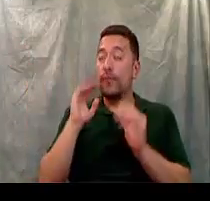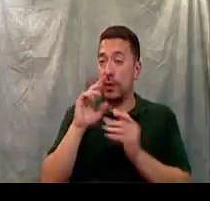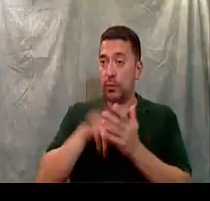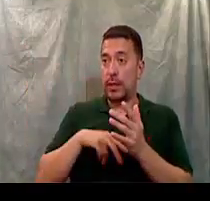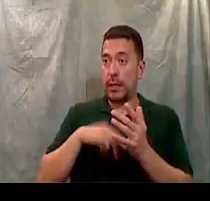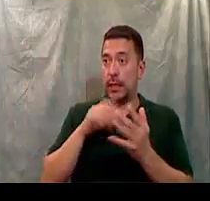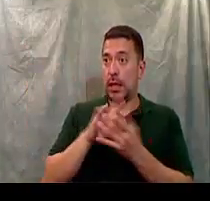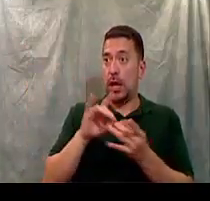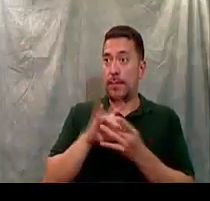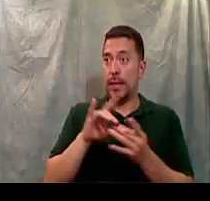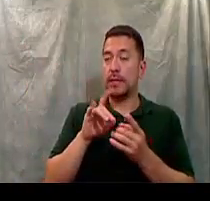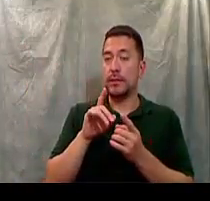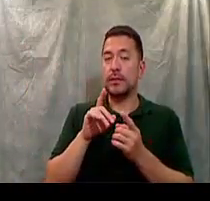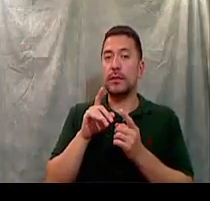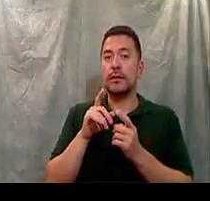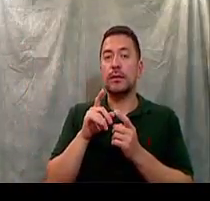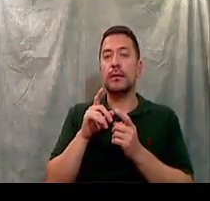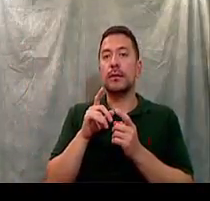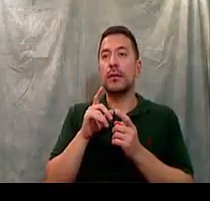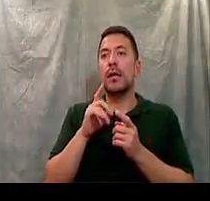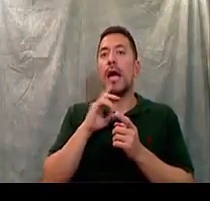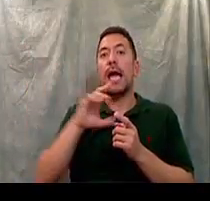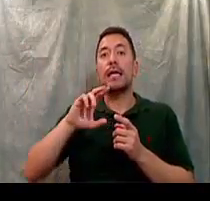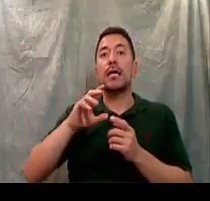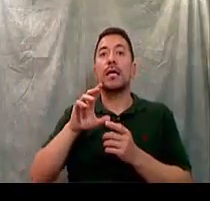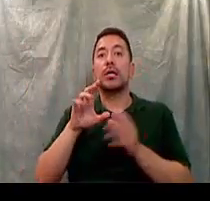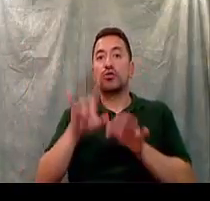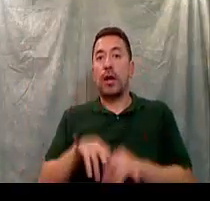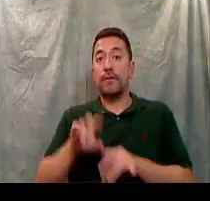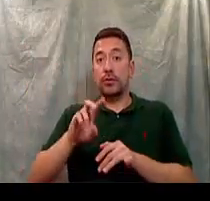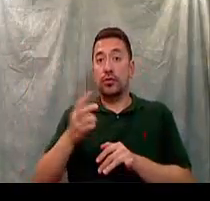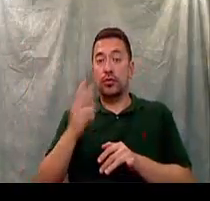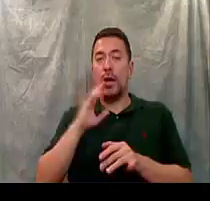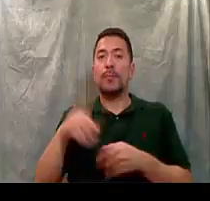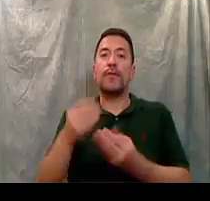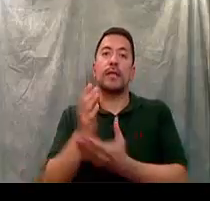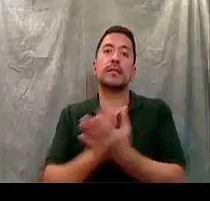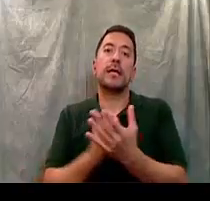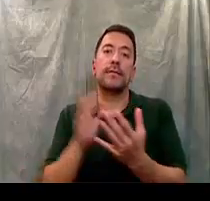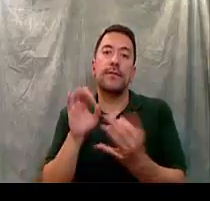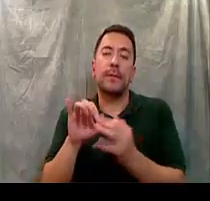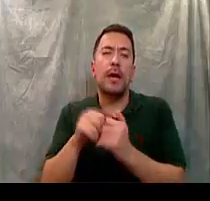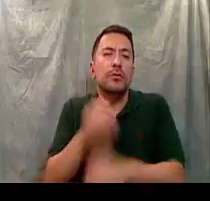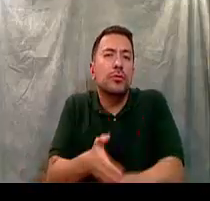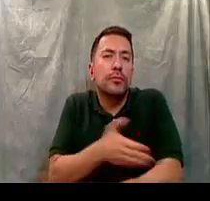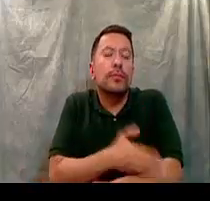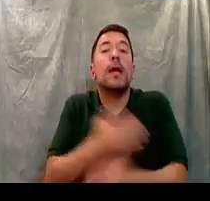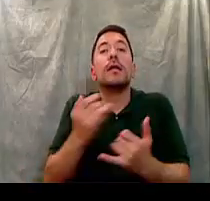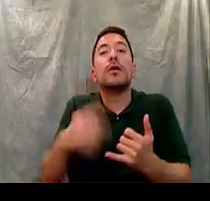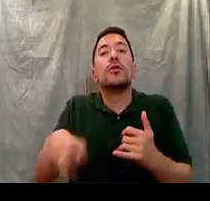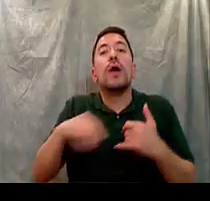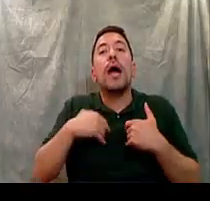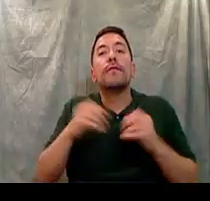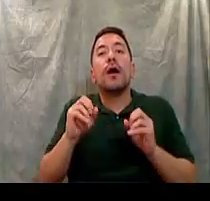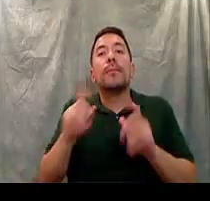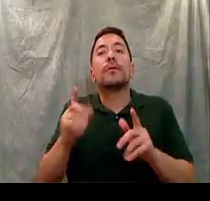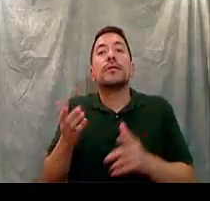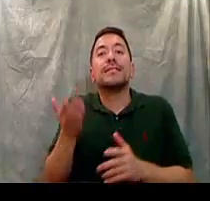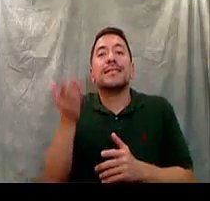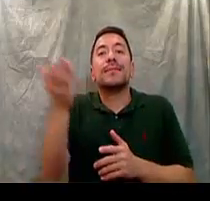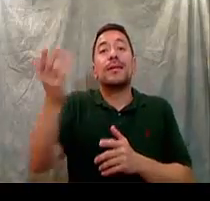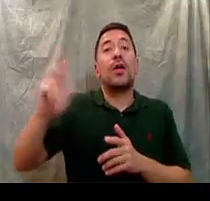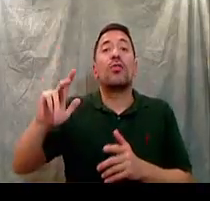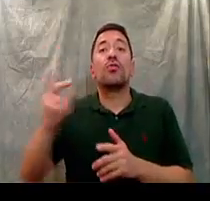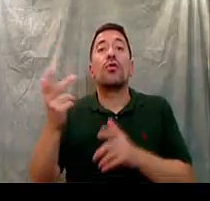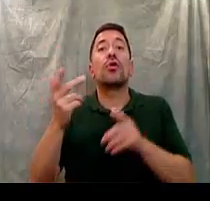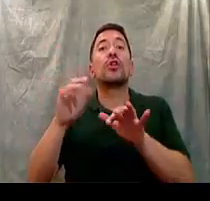that you shared with a peer. Draft 2, I reviewed, provided you some feedback from improvement, and now you have the opportunity to submit a third